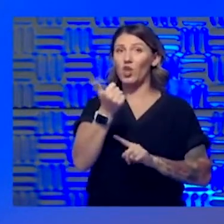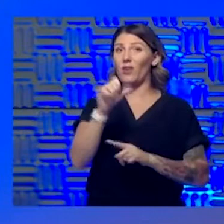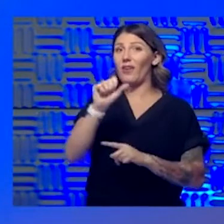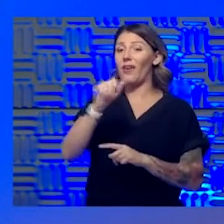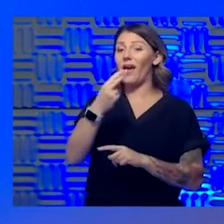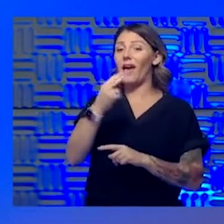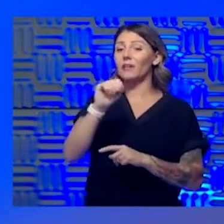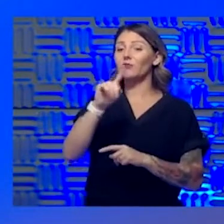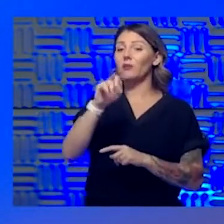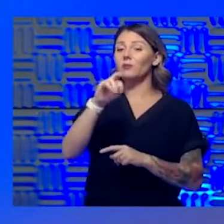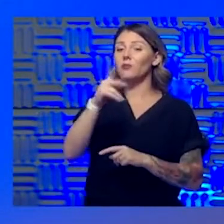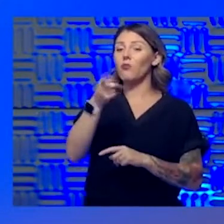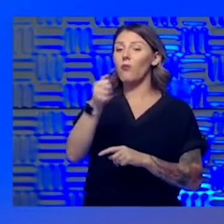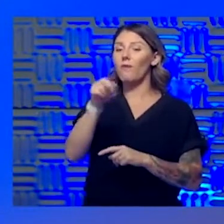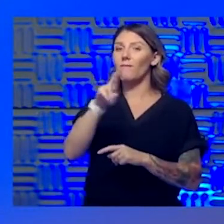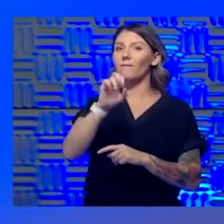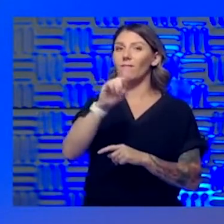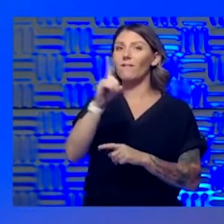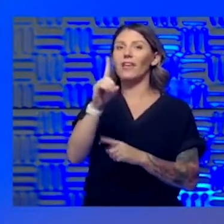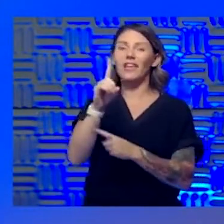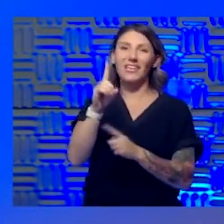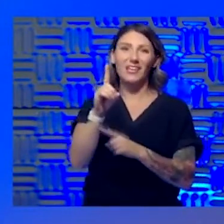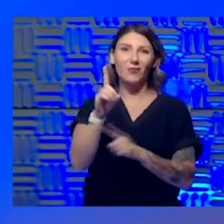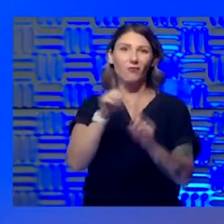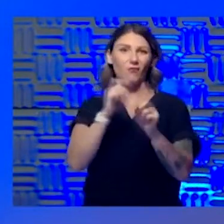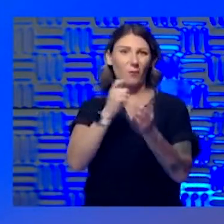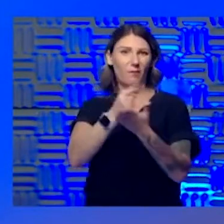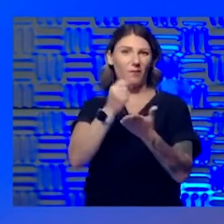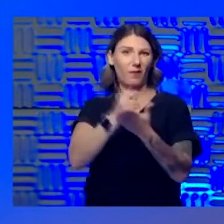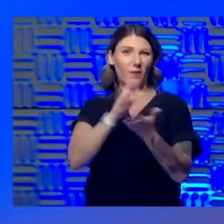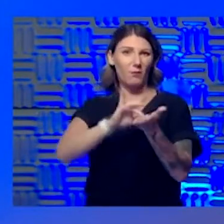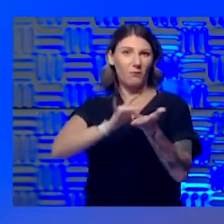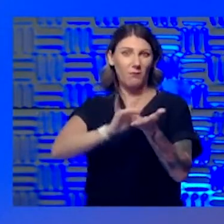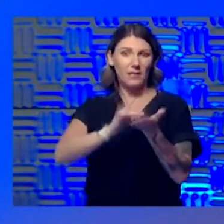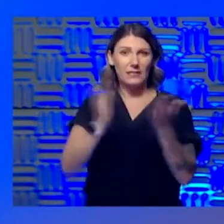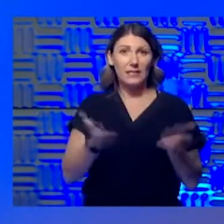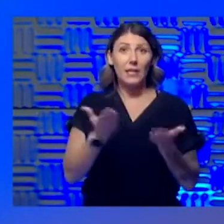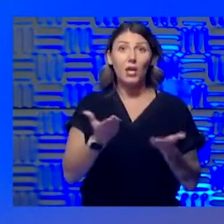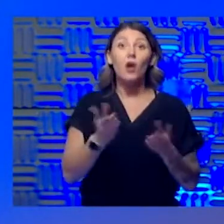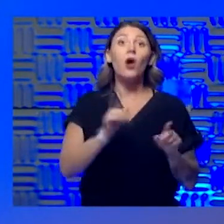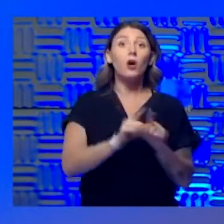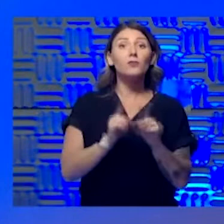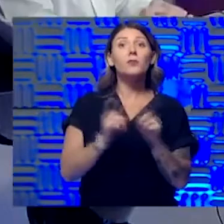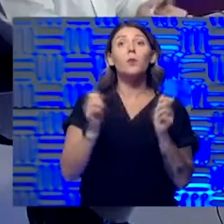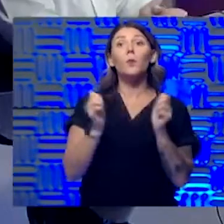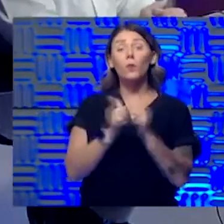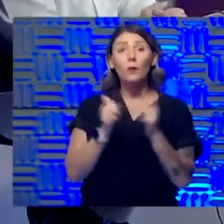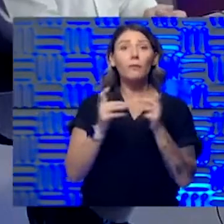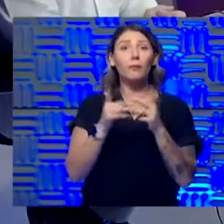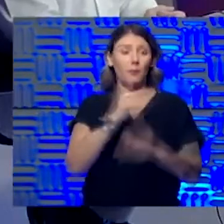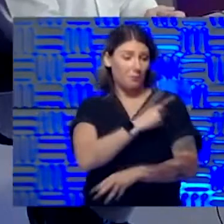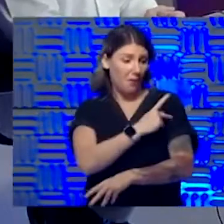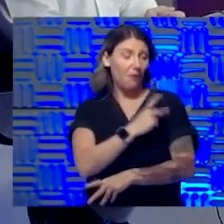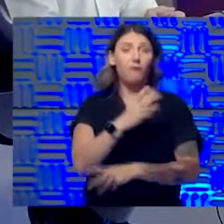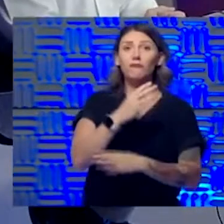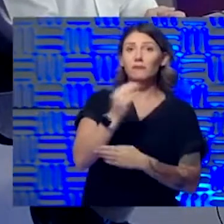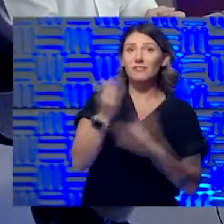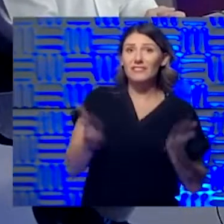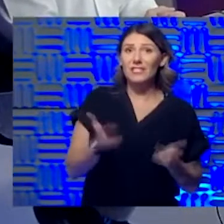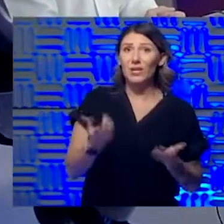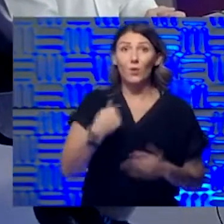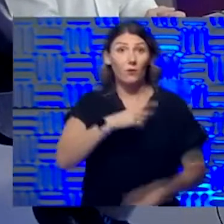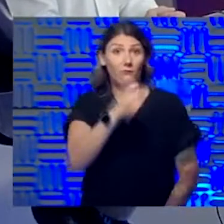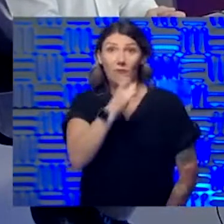therapeutic regimen here. And this has been in consultation with experts, but also looking at the literature. And really, so we're not